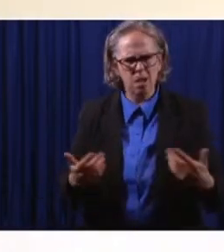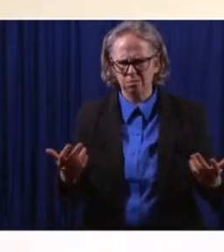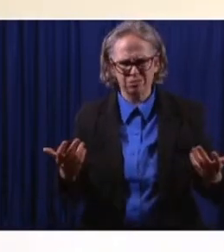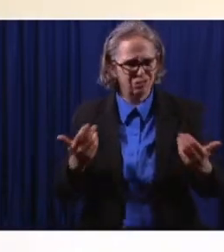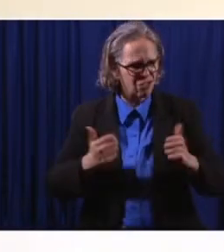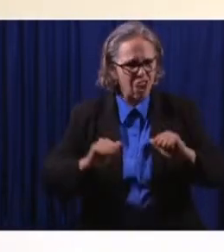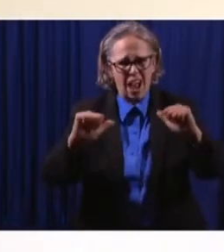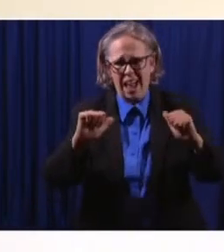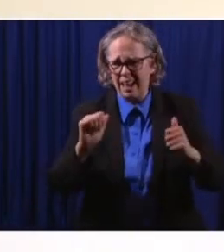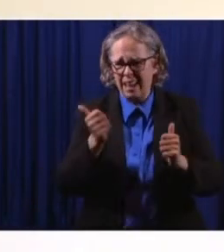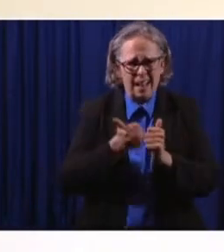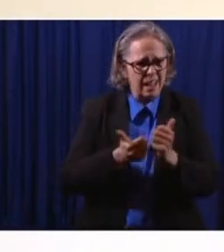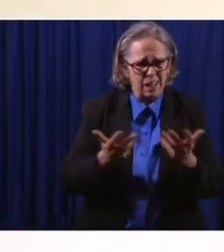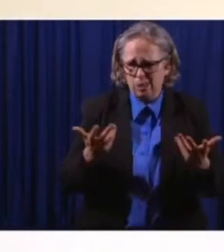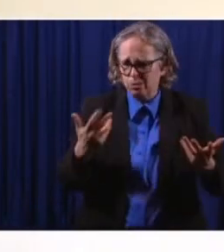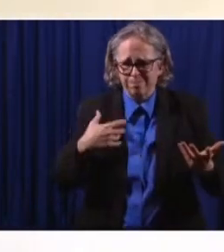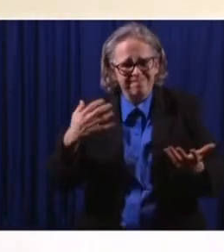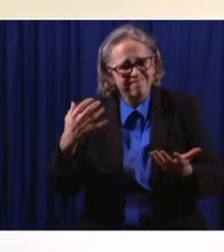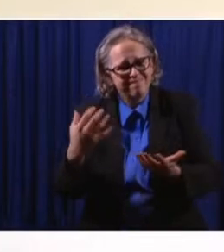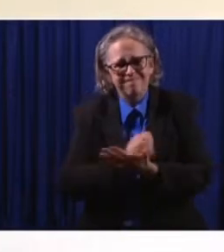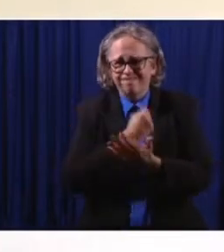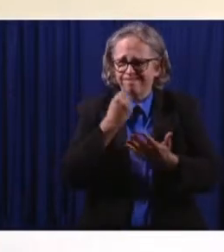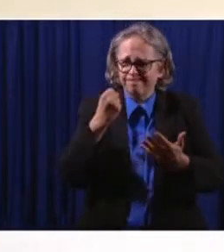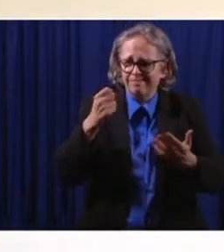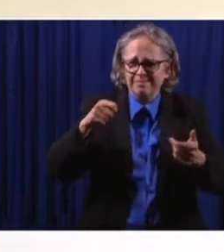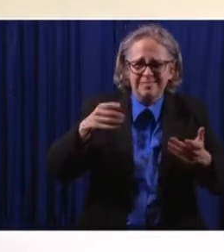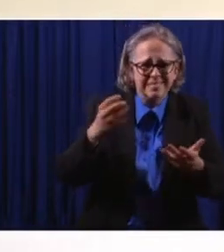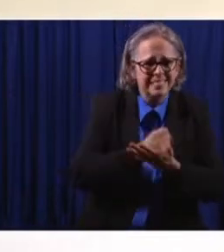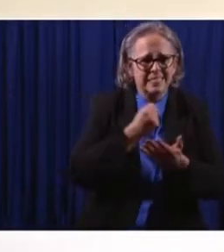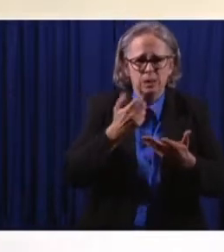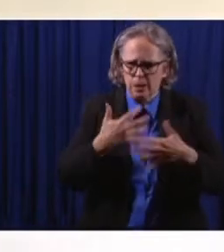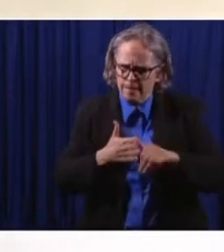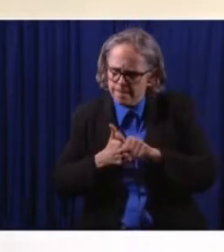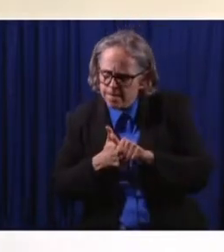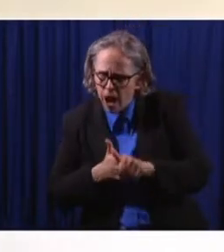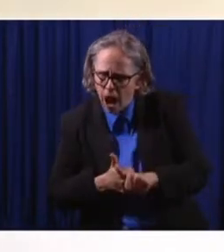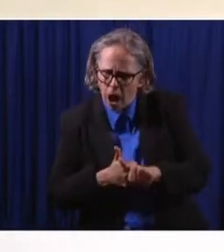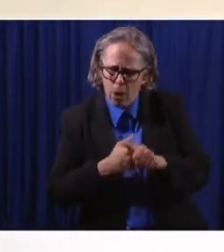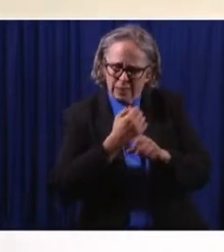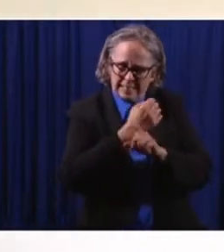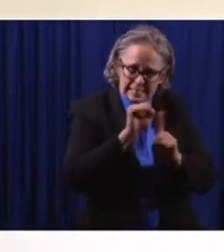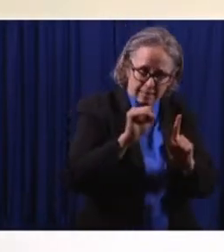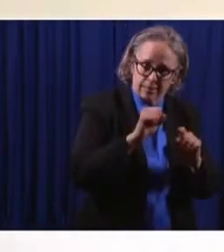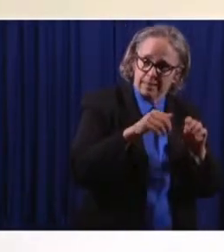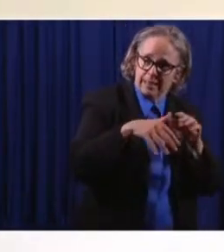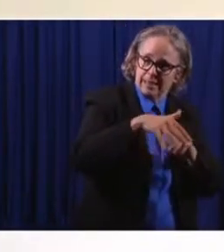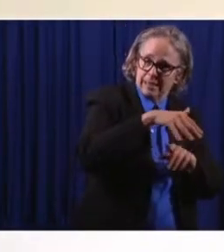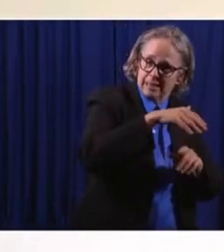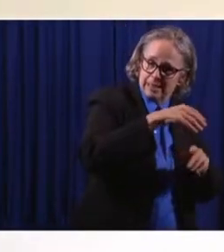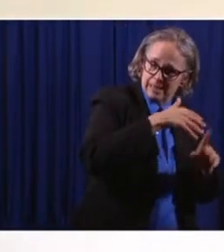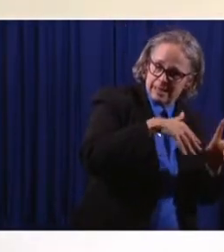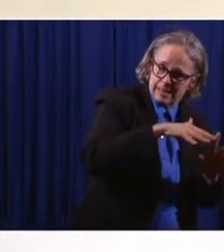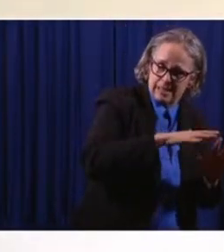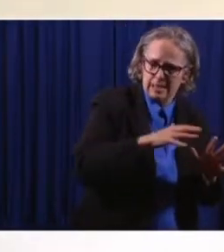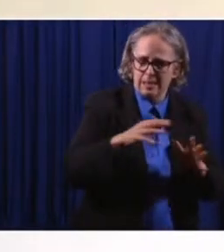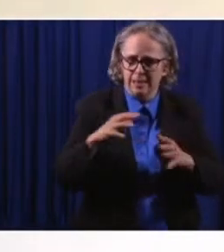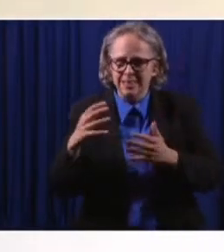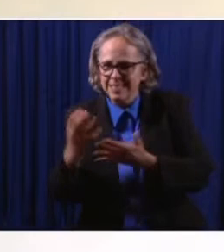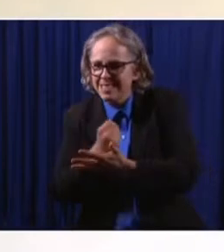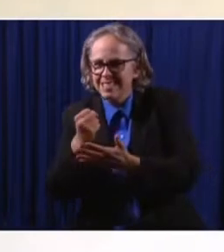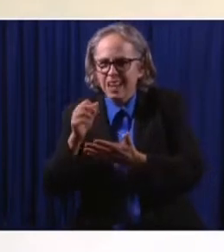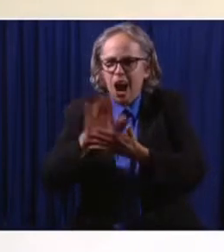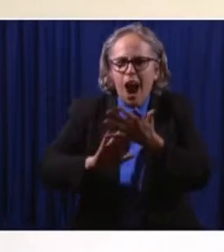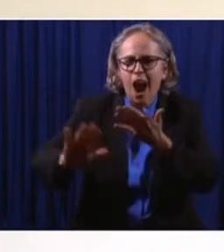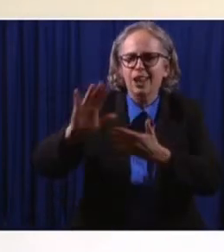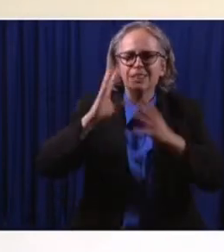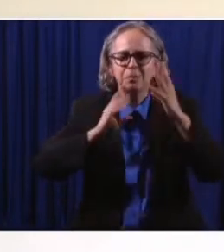can while maintaining compliance to continue that traditional experience with being able to meet in